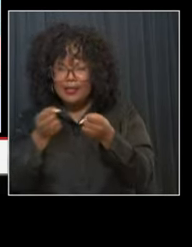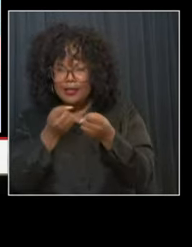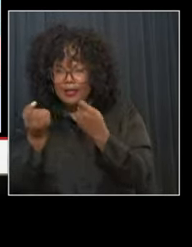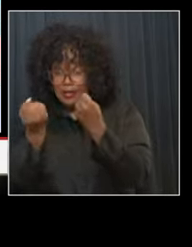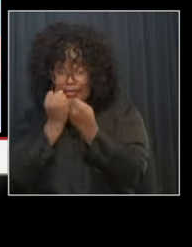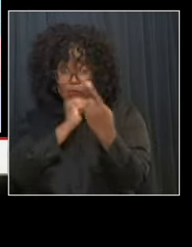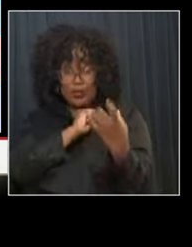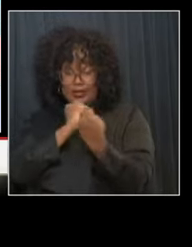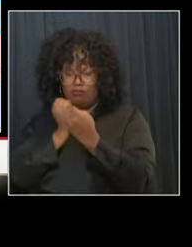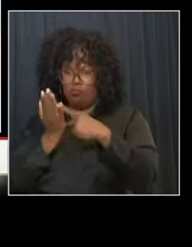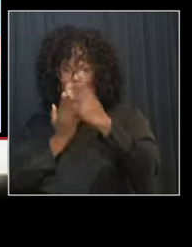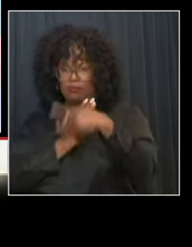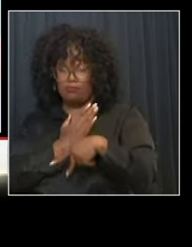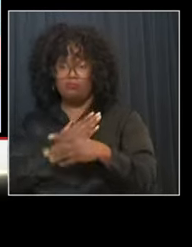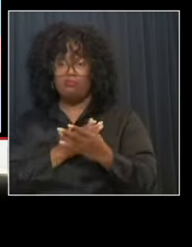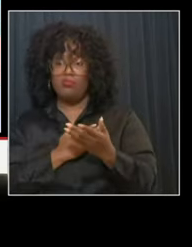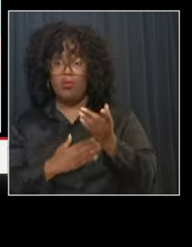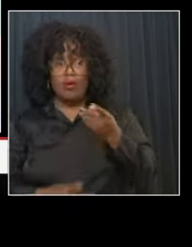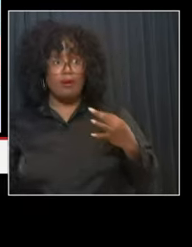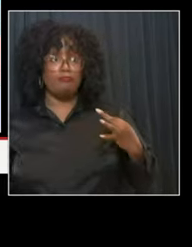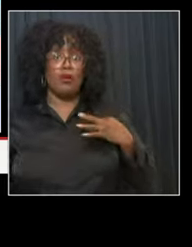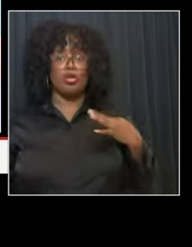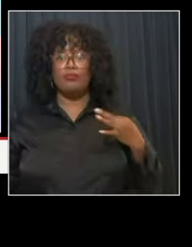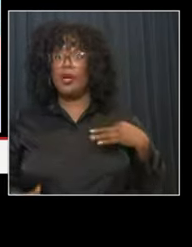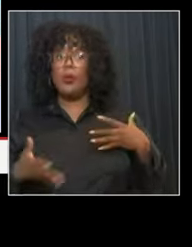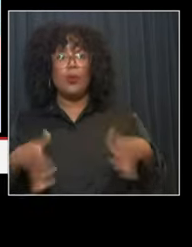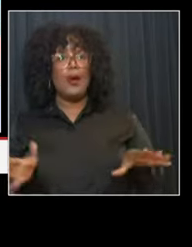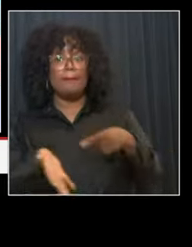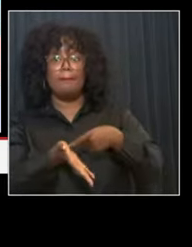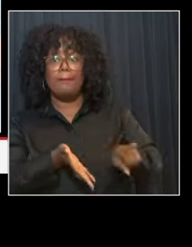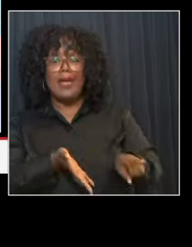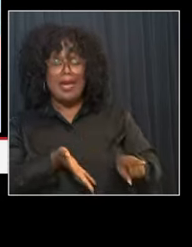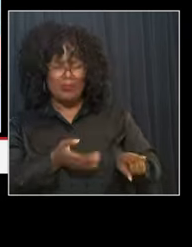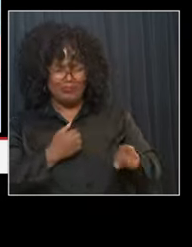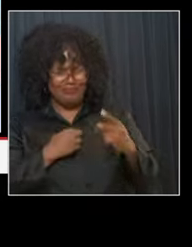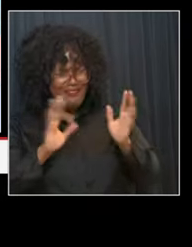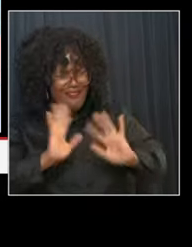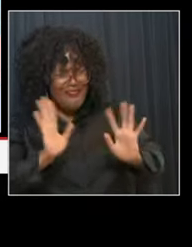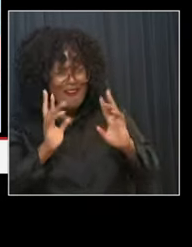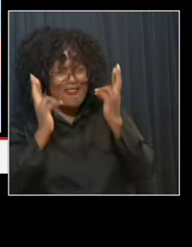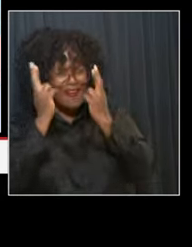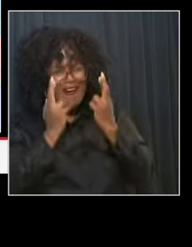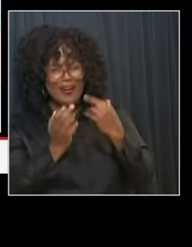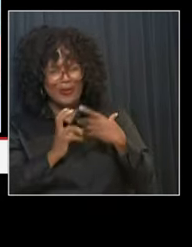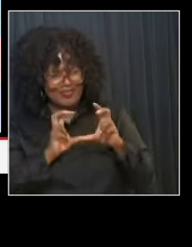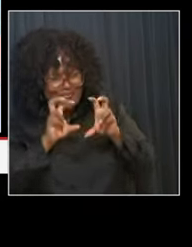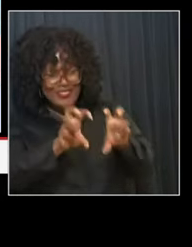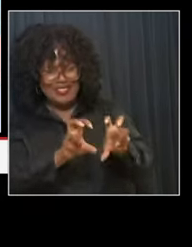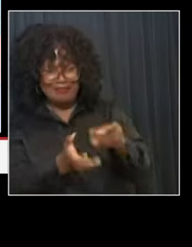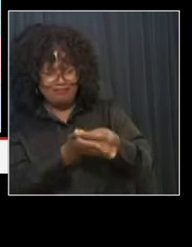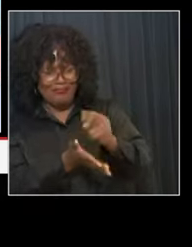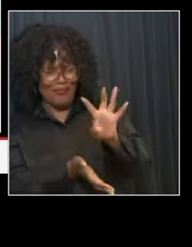coming out of their own pockets. We're excited about this $400,000 investment for stipends.